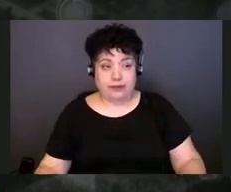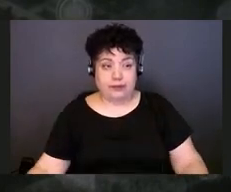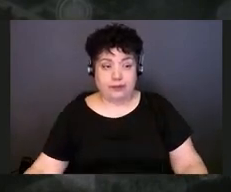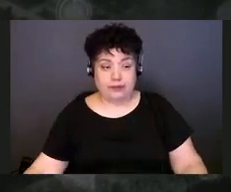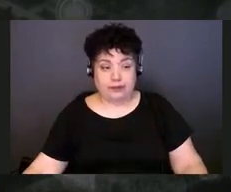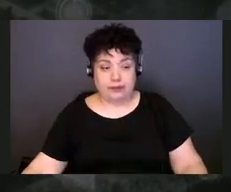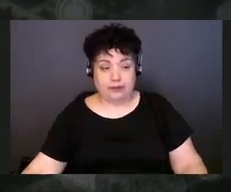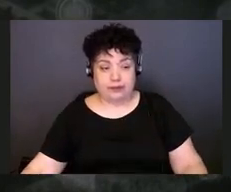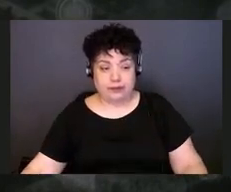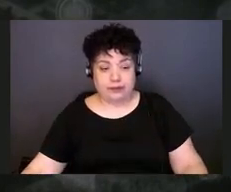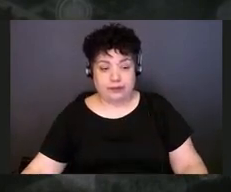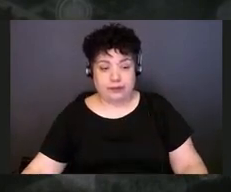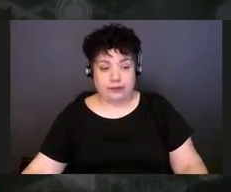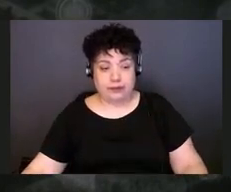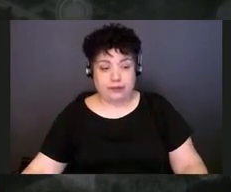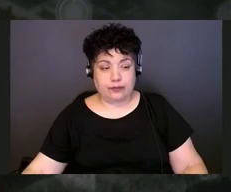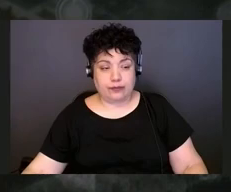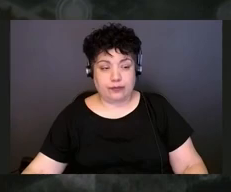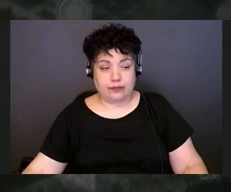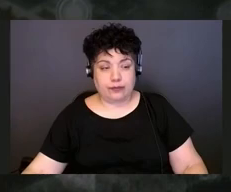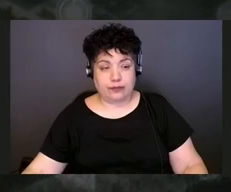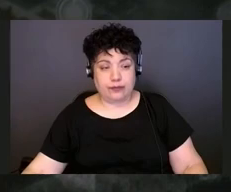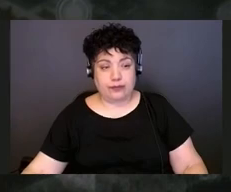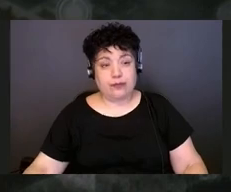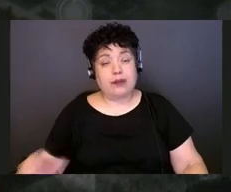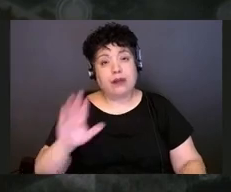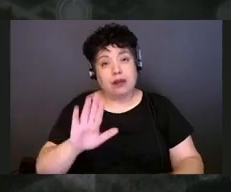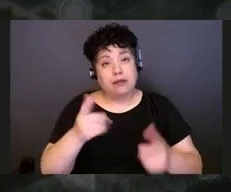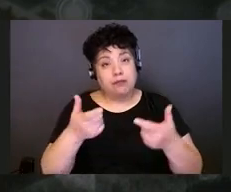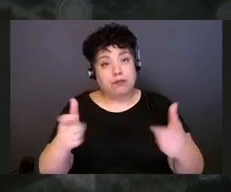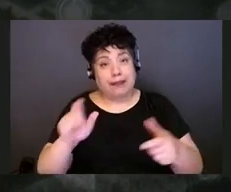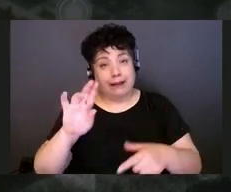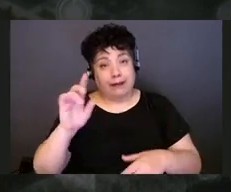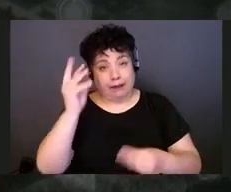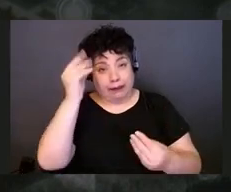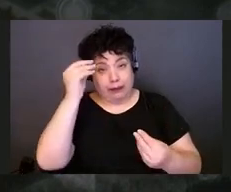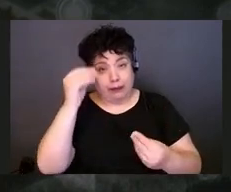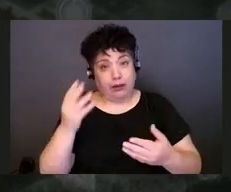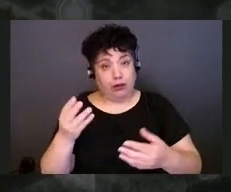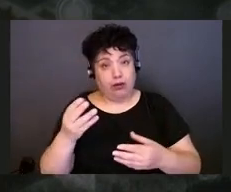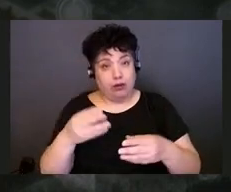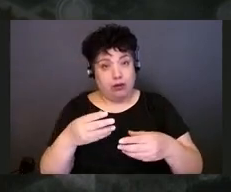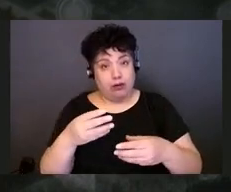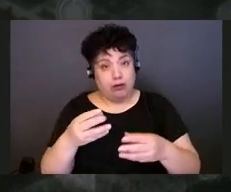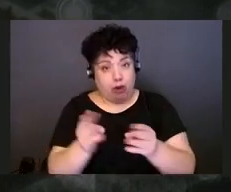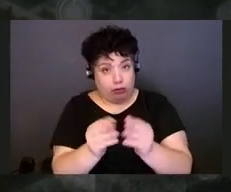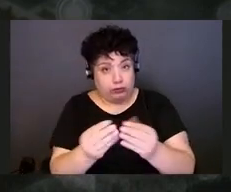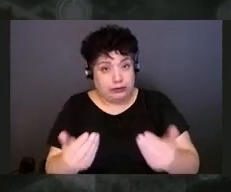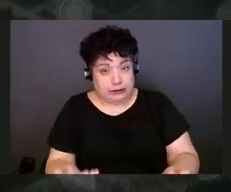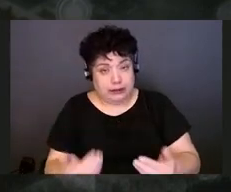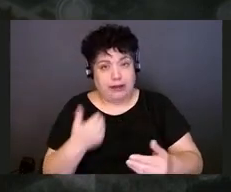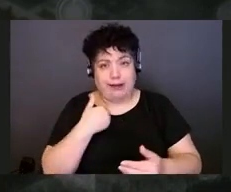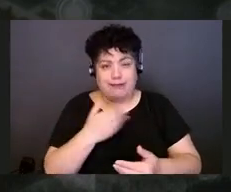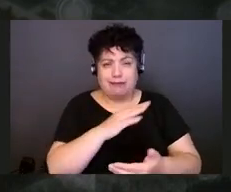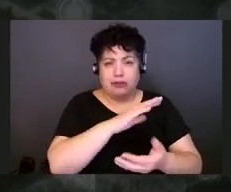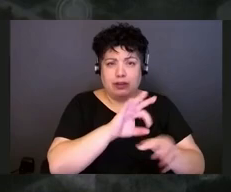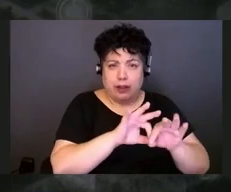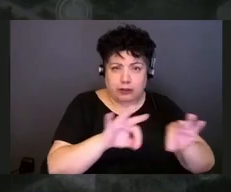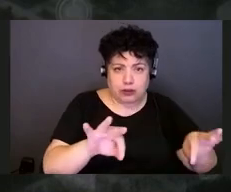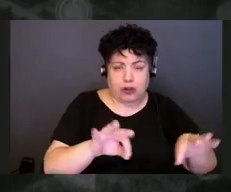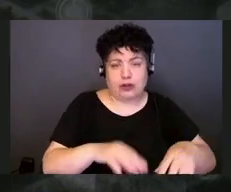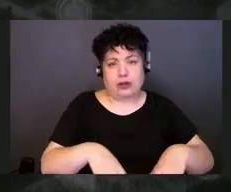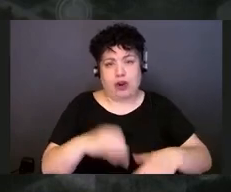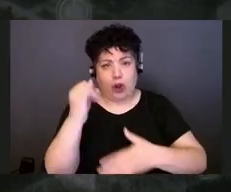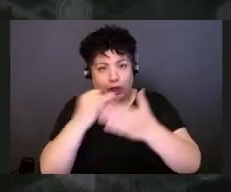The Big Thinking series at Congress brings together scholars and public figures and artists to address some